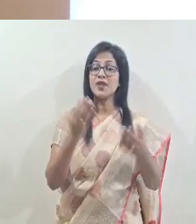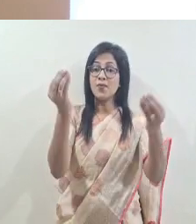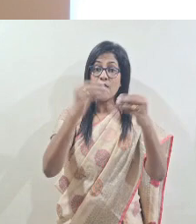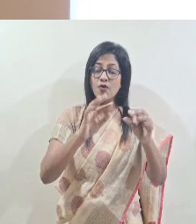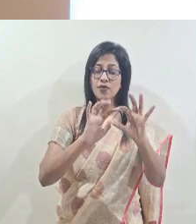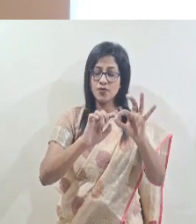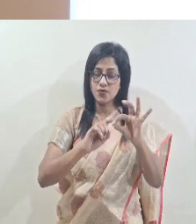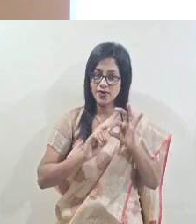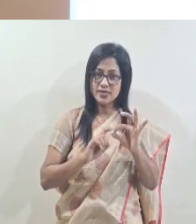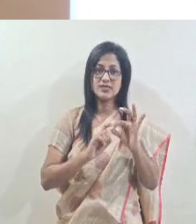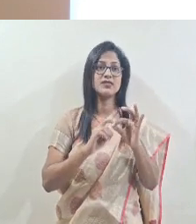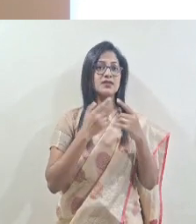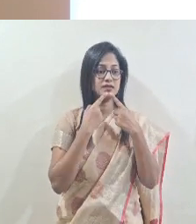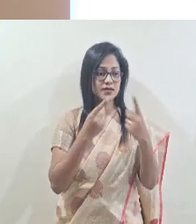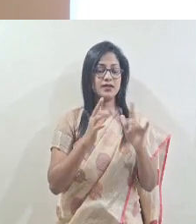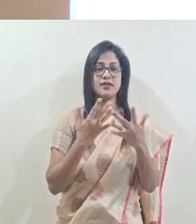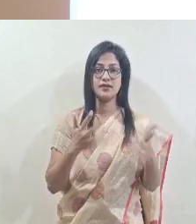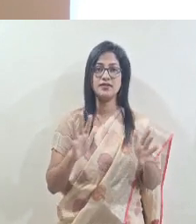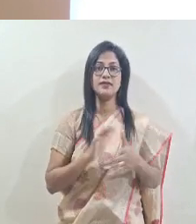Any further questions or comments?